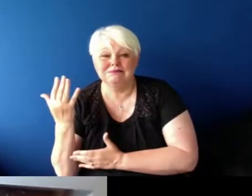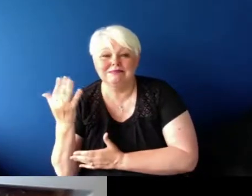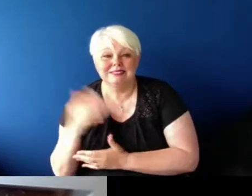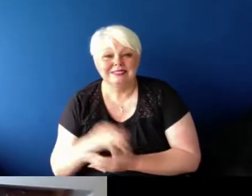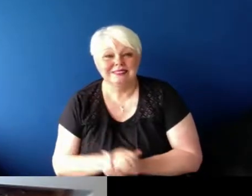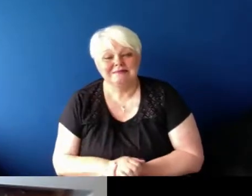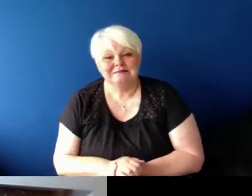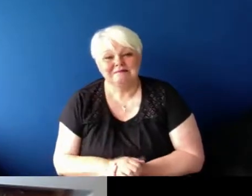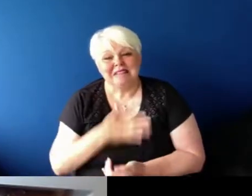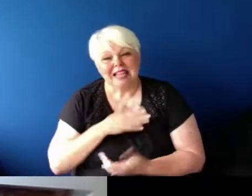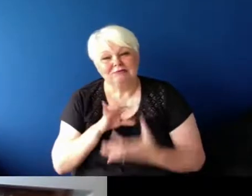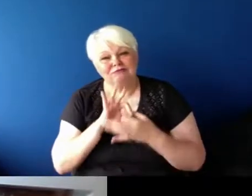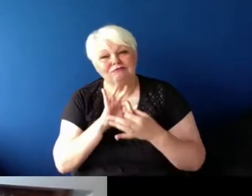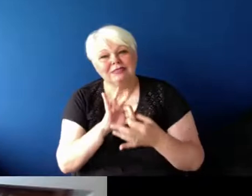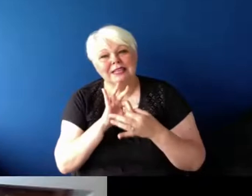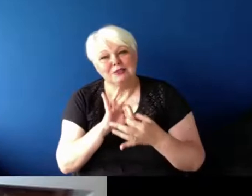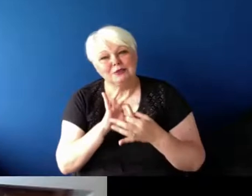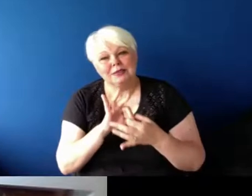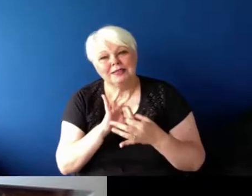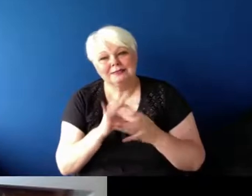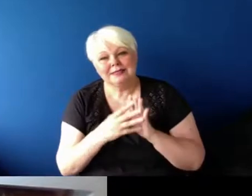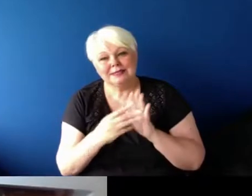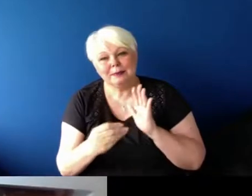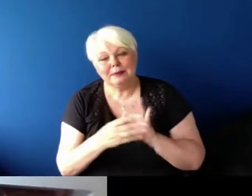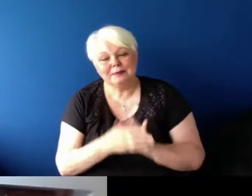So I really relate to that.